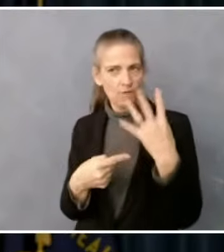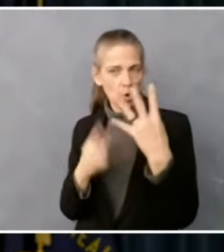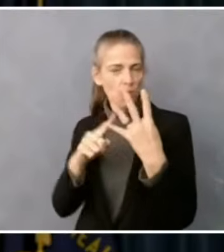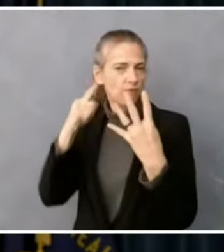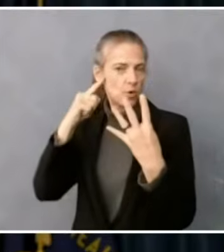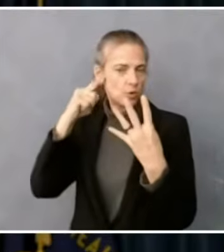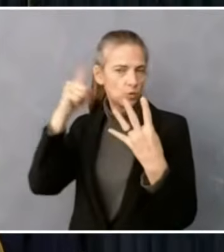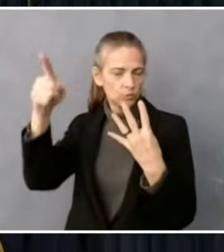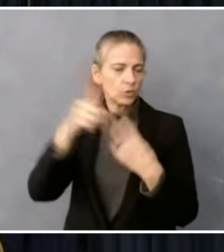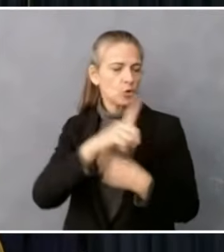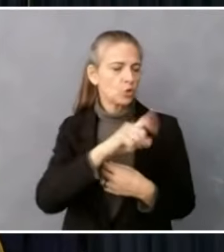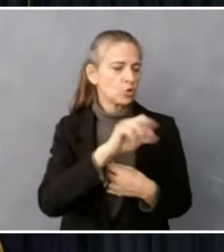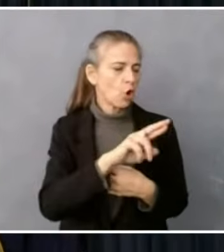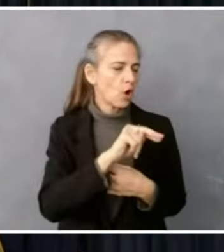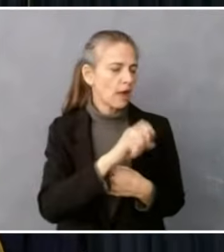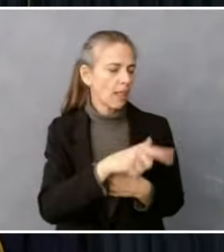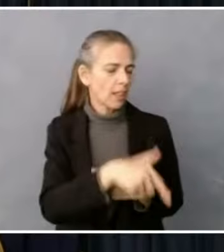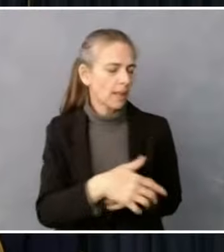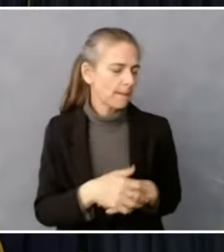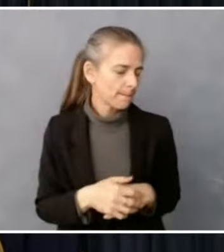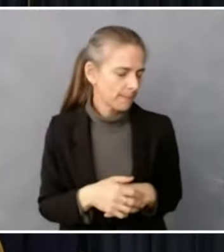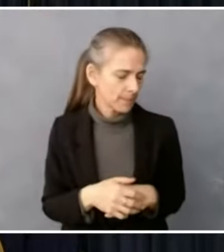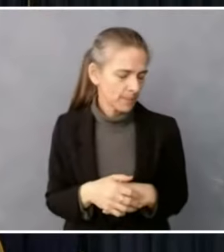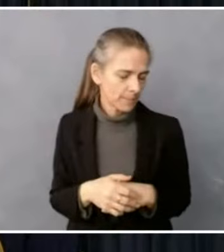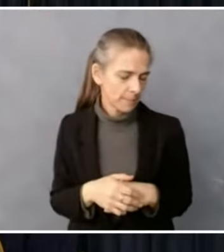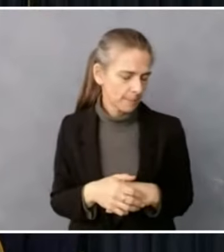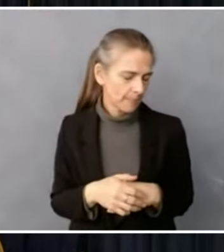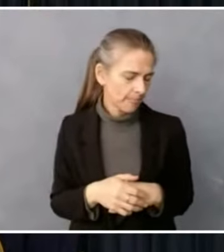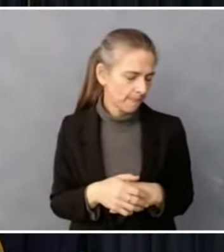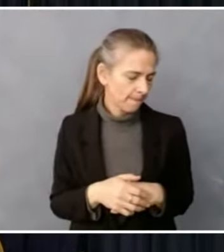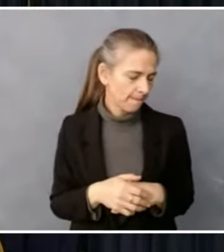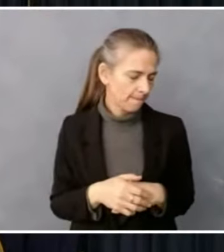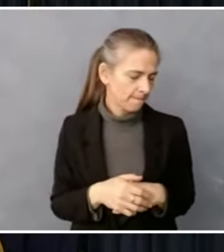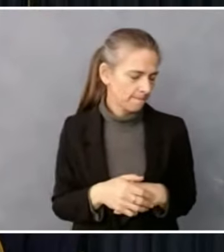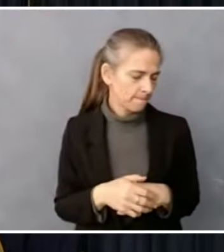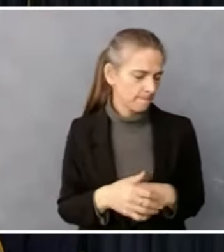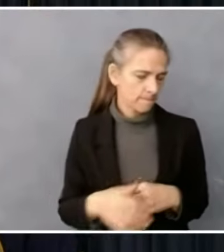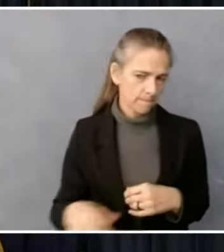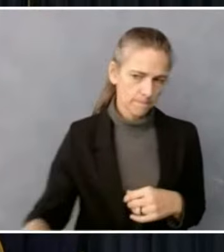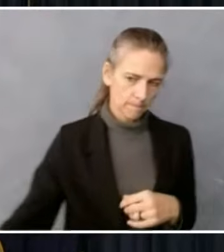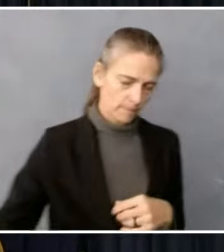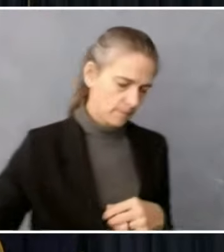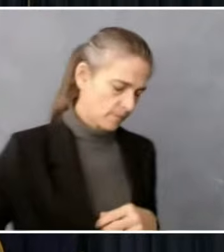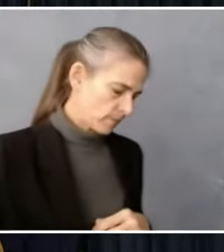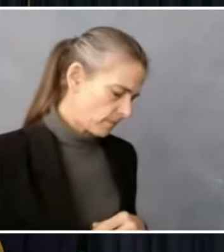with Darnell. Sir, with your recent presence on the national platform,